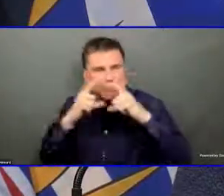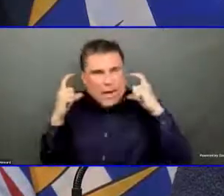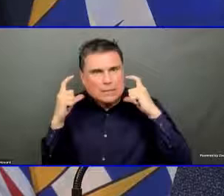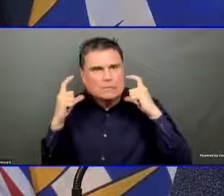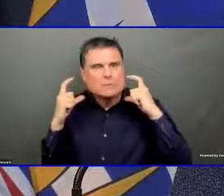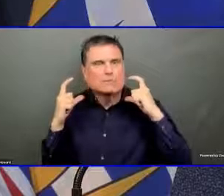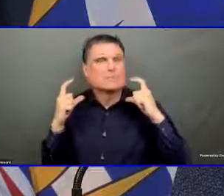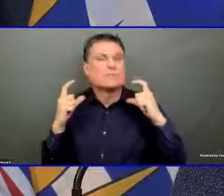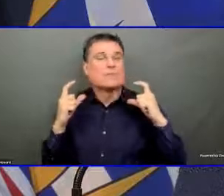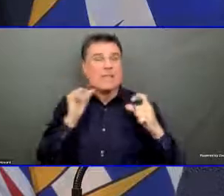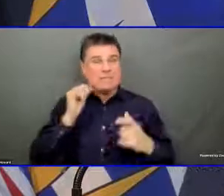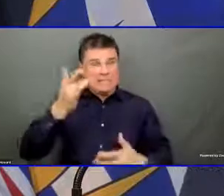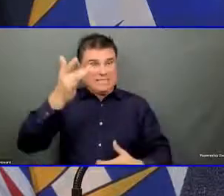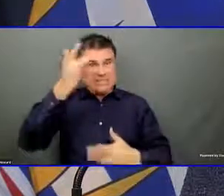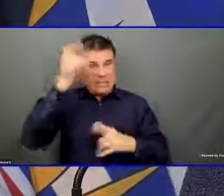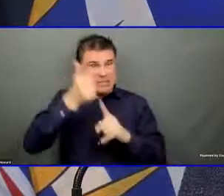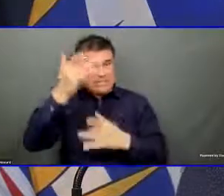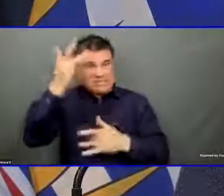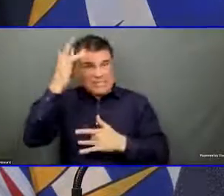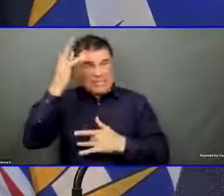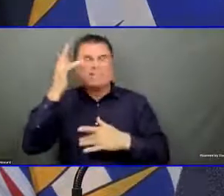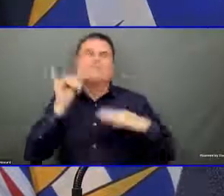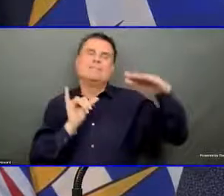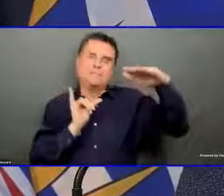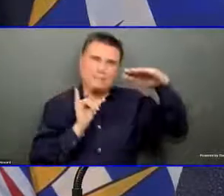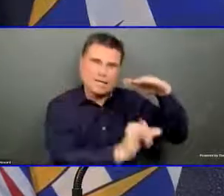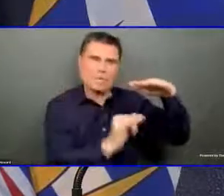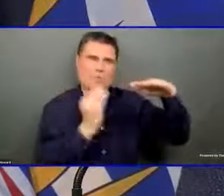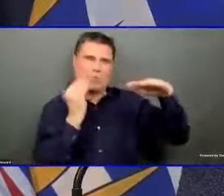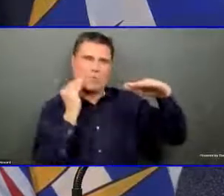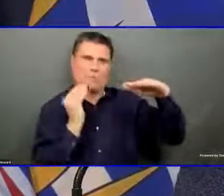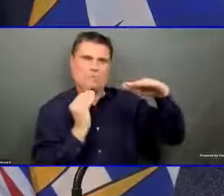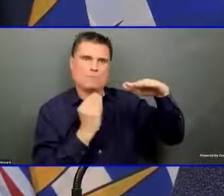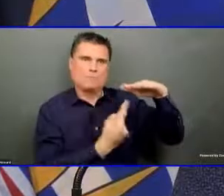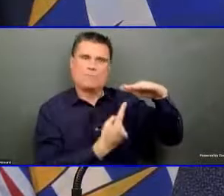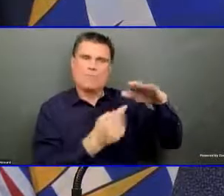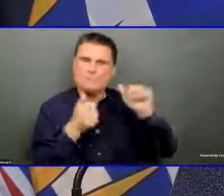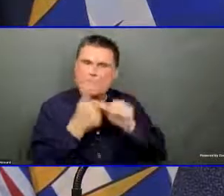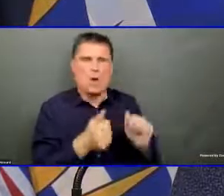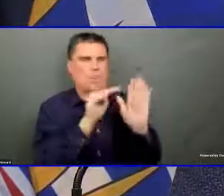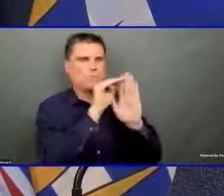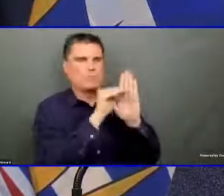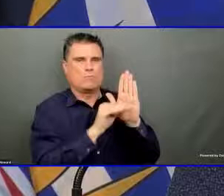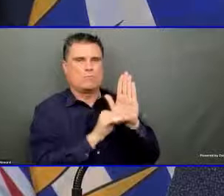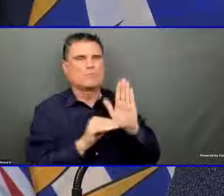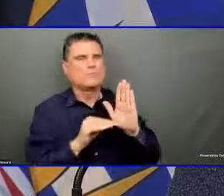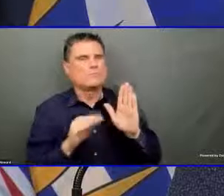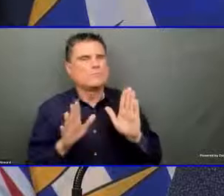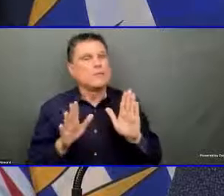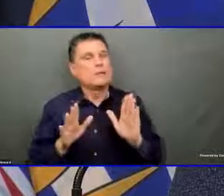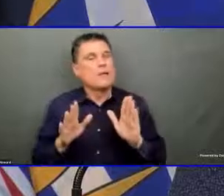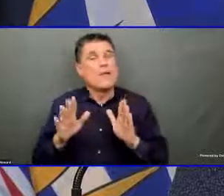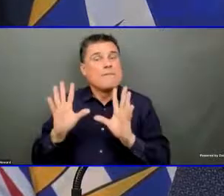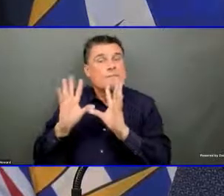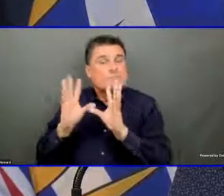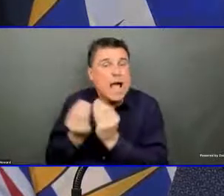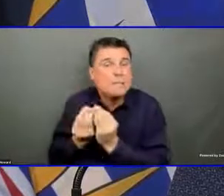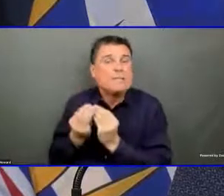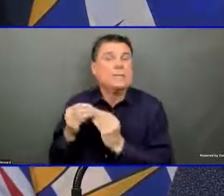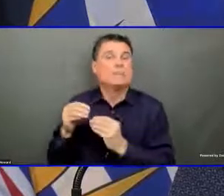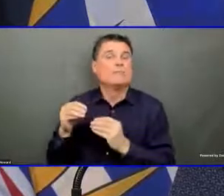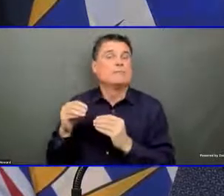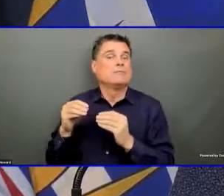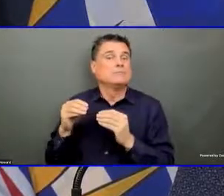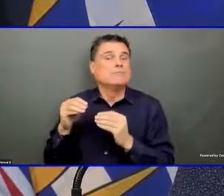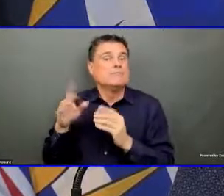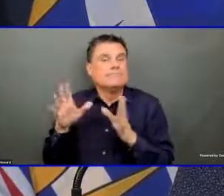that that you do keep your group small. Go with your family or your household to the restaurant. Keep those distances.